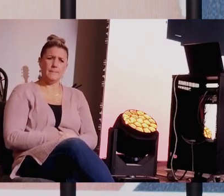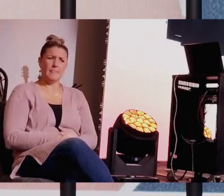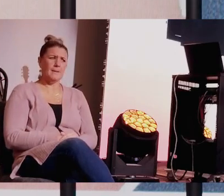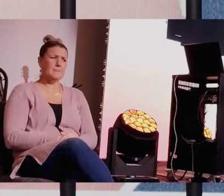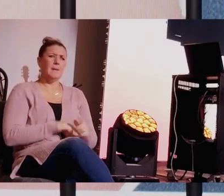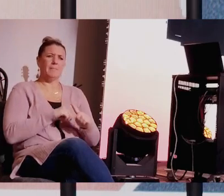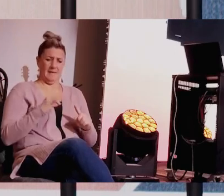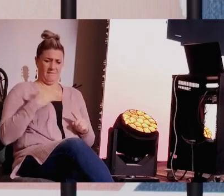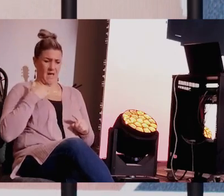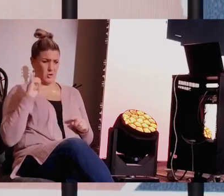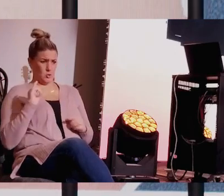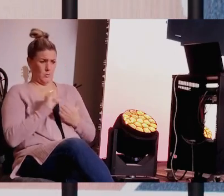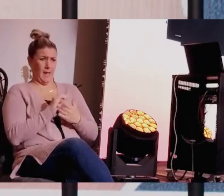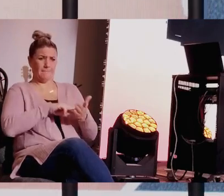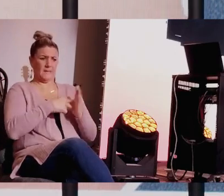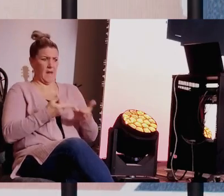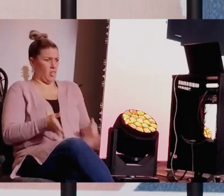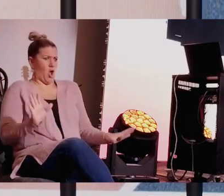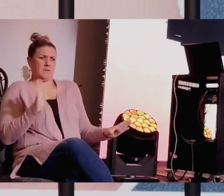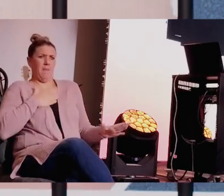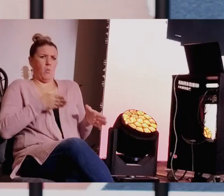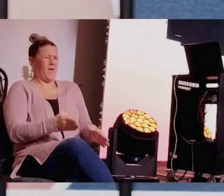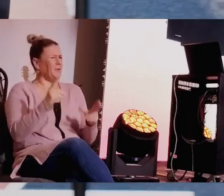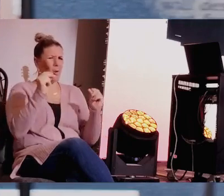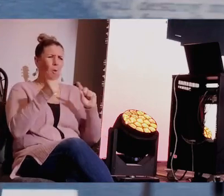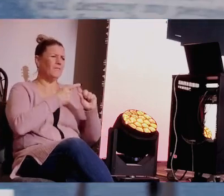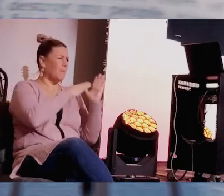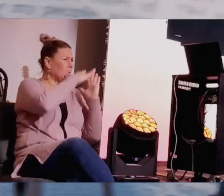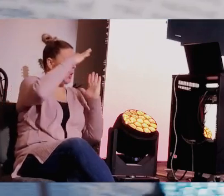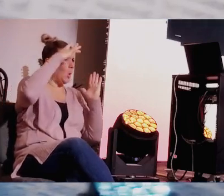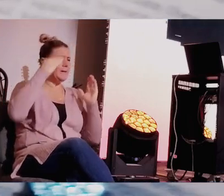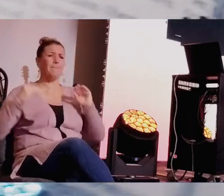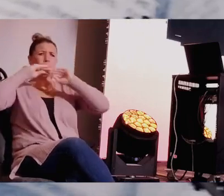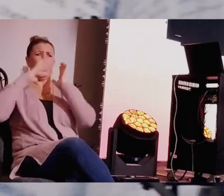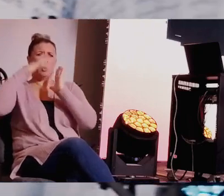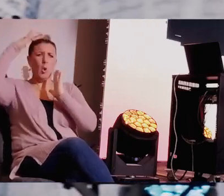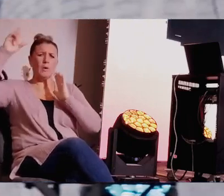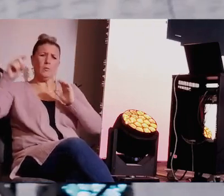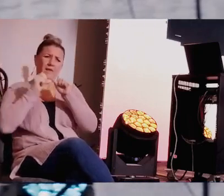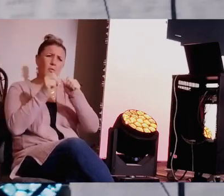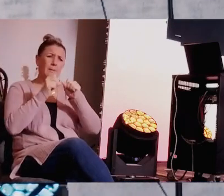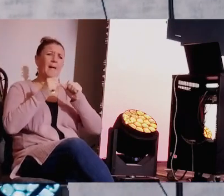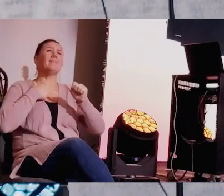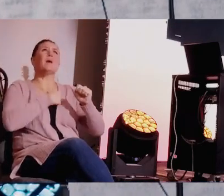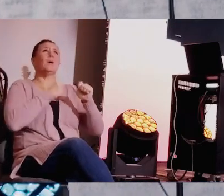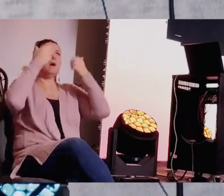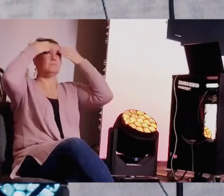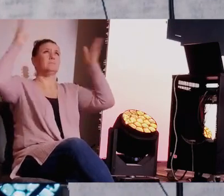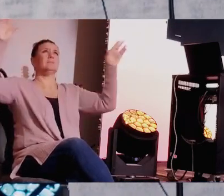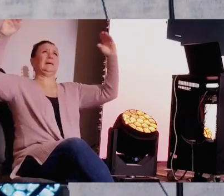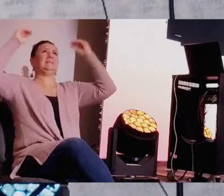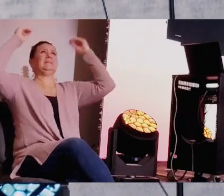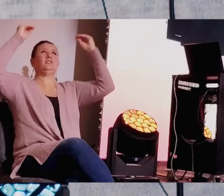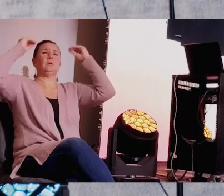But if I do that, does that mean I lost traction? No, that means you're going from glory to glory. We've got to remain teachable in